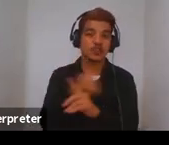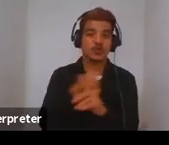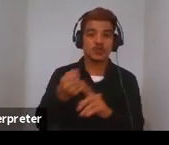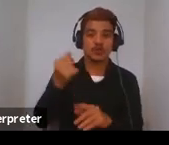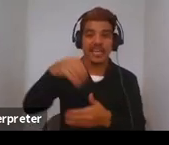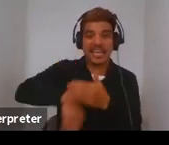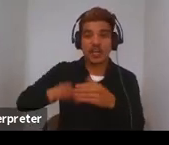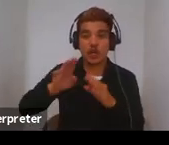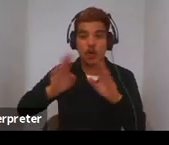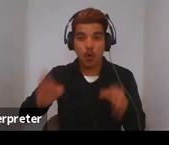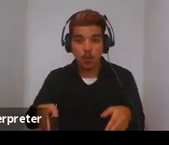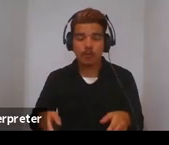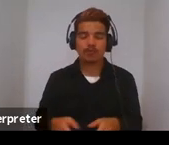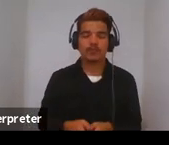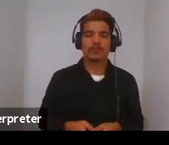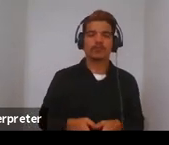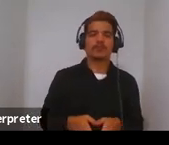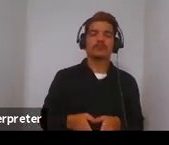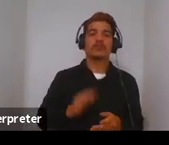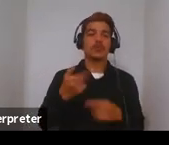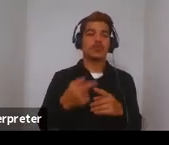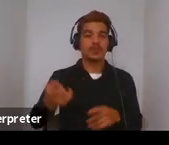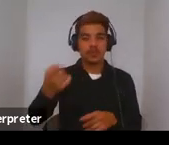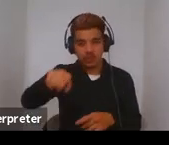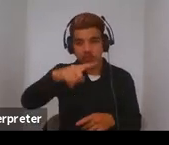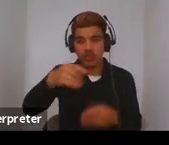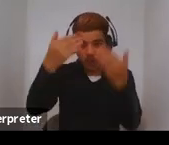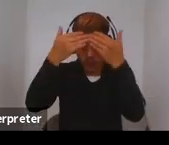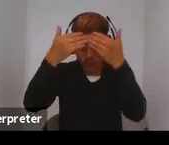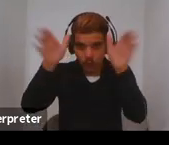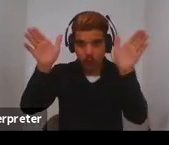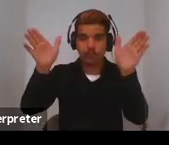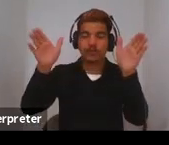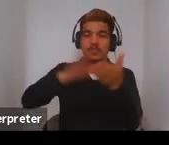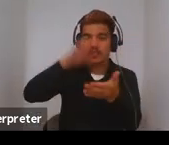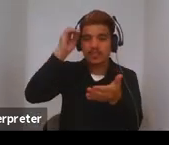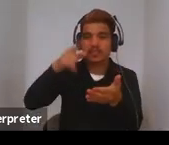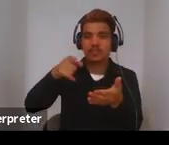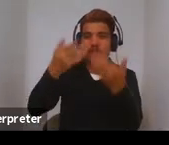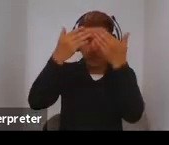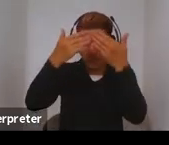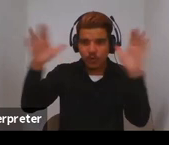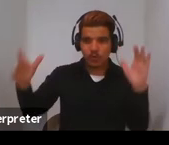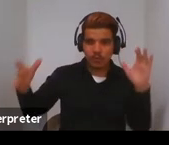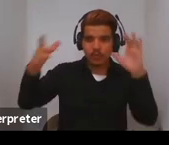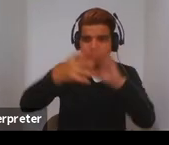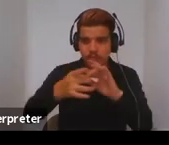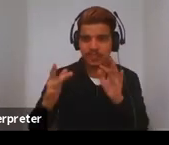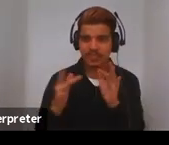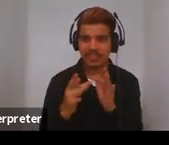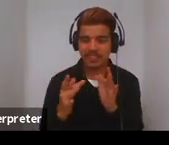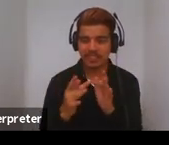homelessness. So when you're open to learning, you're open to connecting the issue of sexual violence